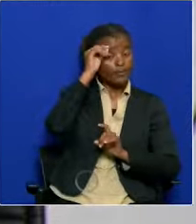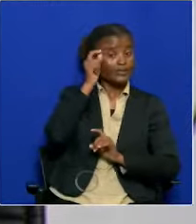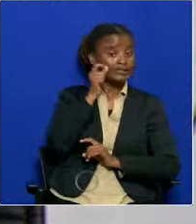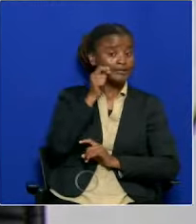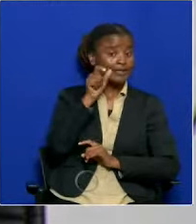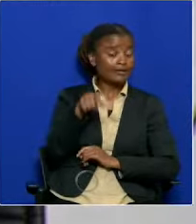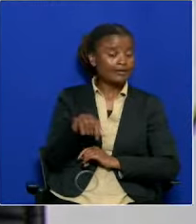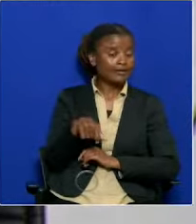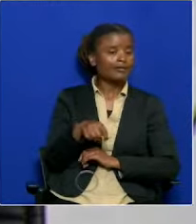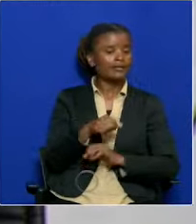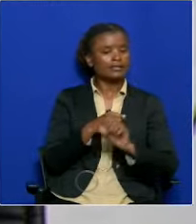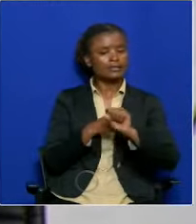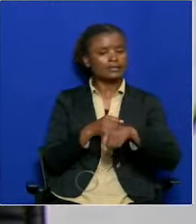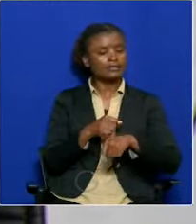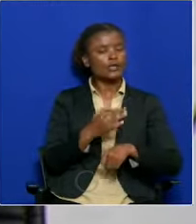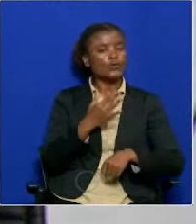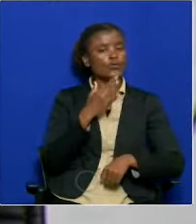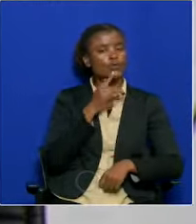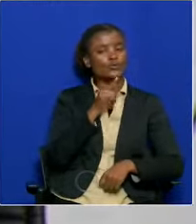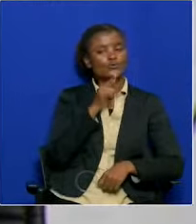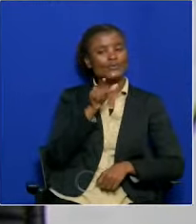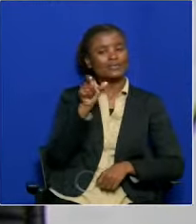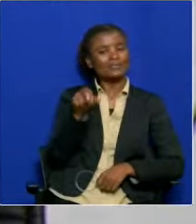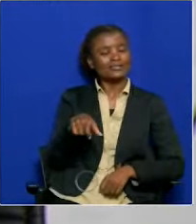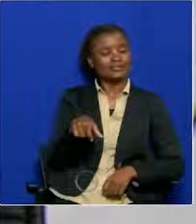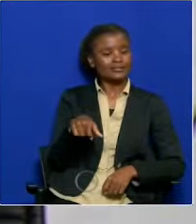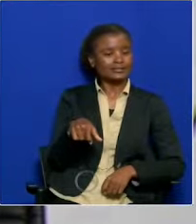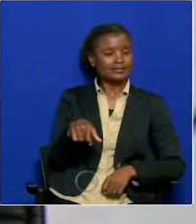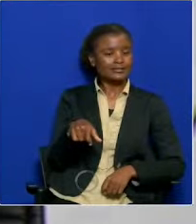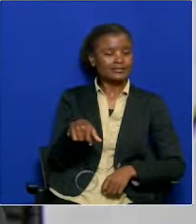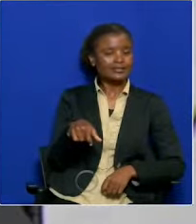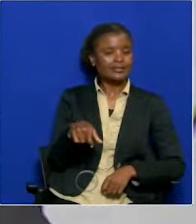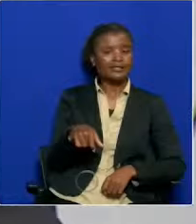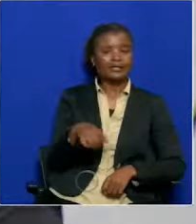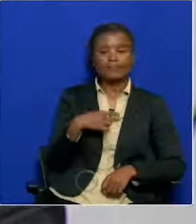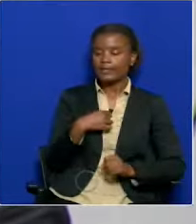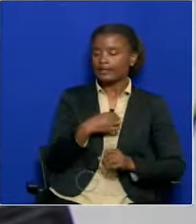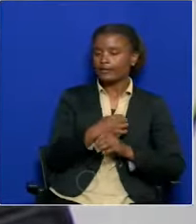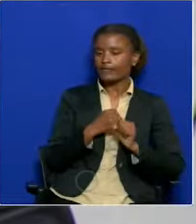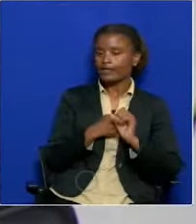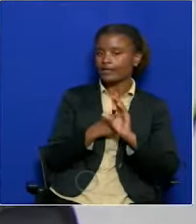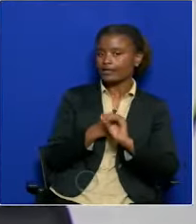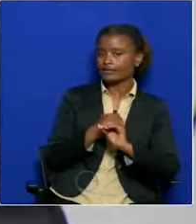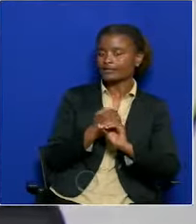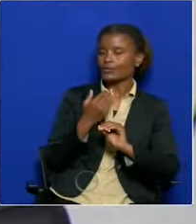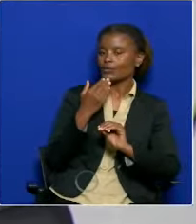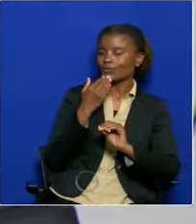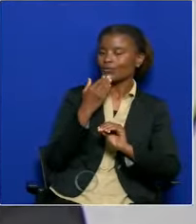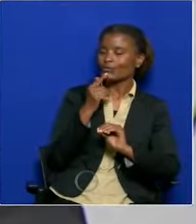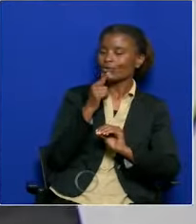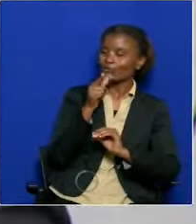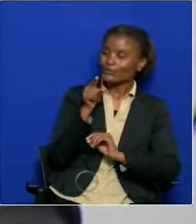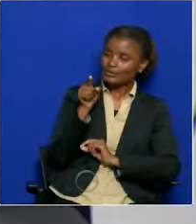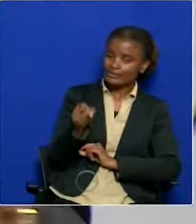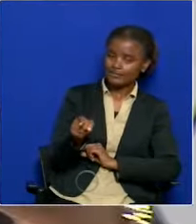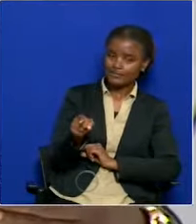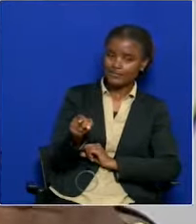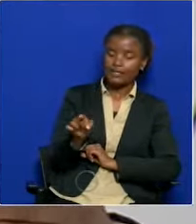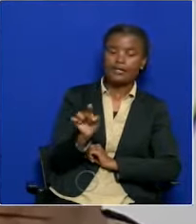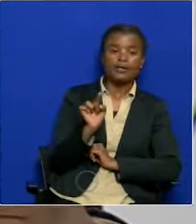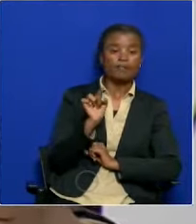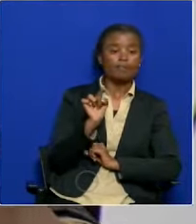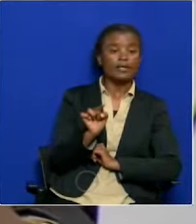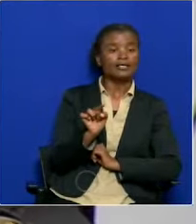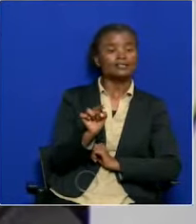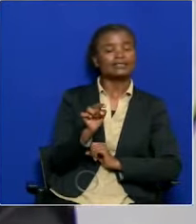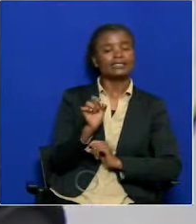his person? No, I didn't ask who told him. But he said when they were interviewing him, he said you are his